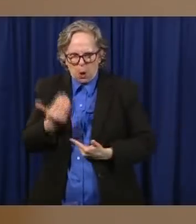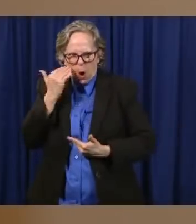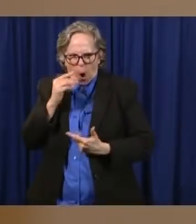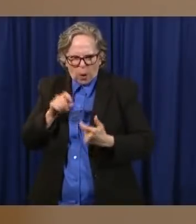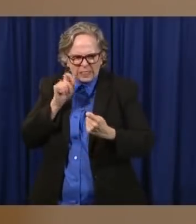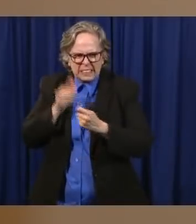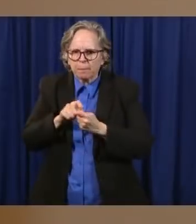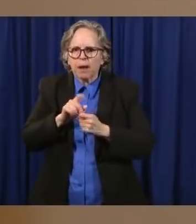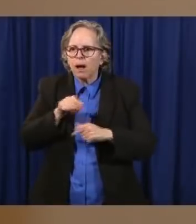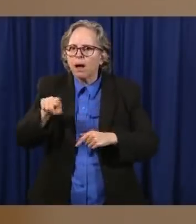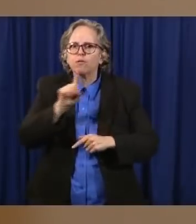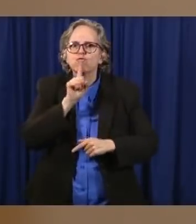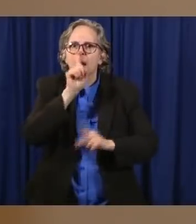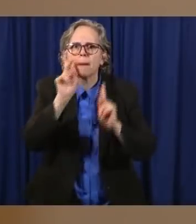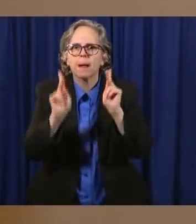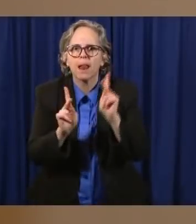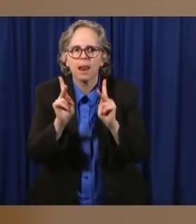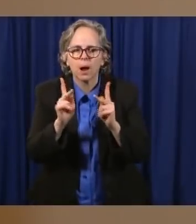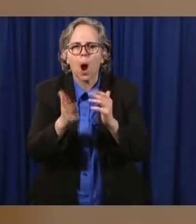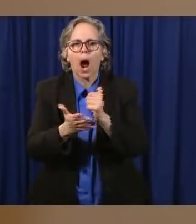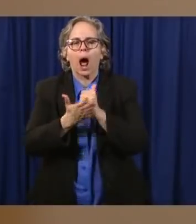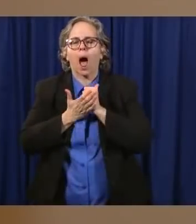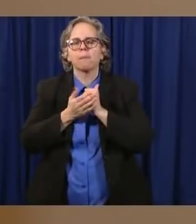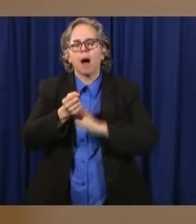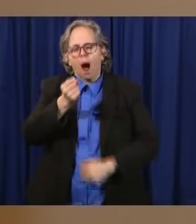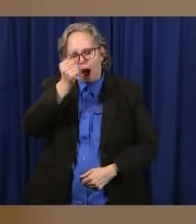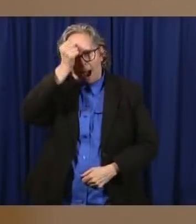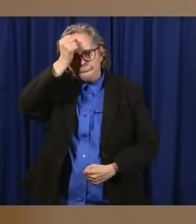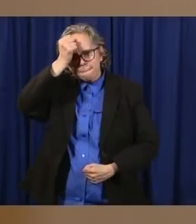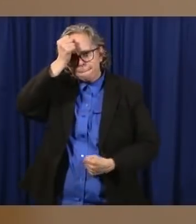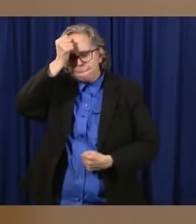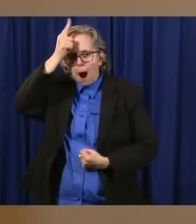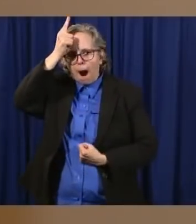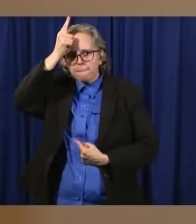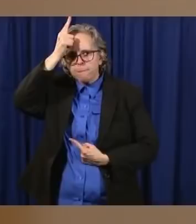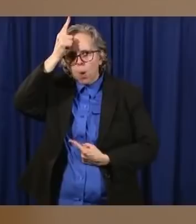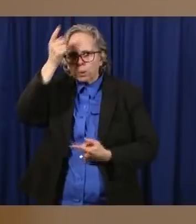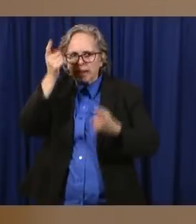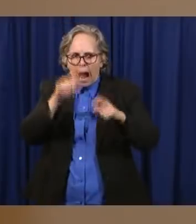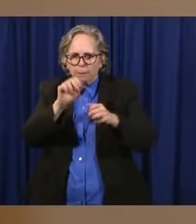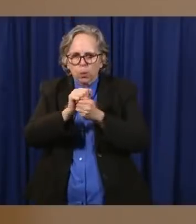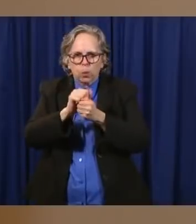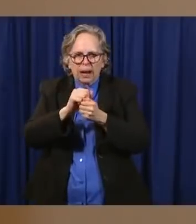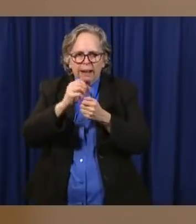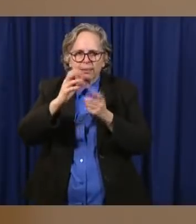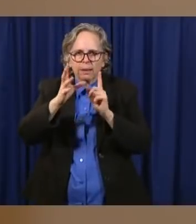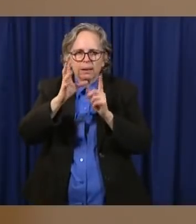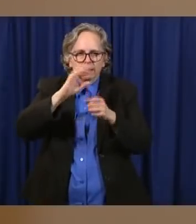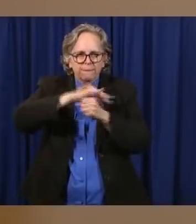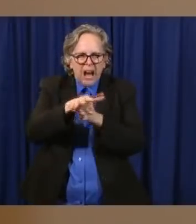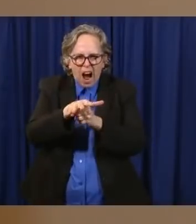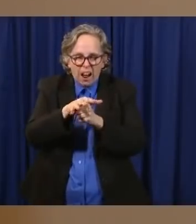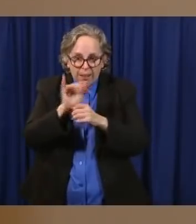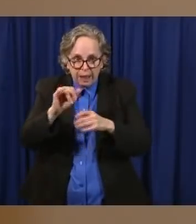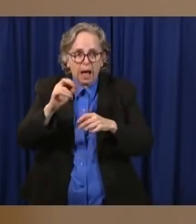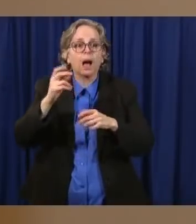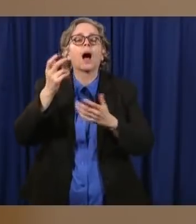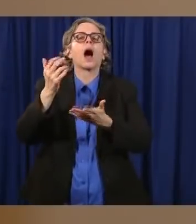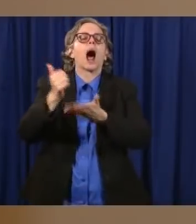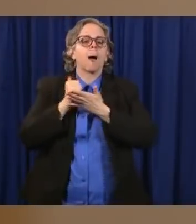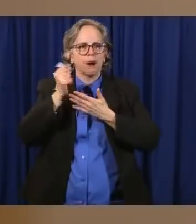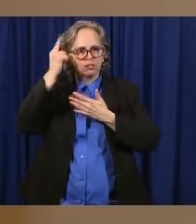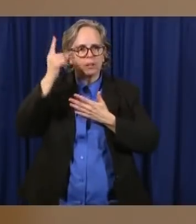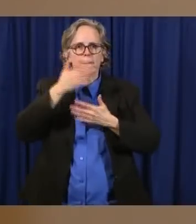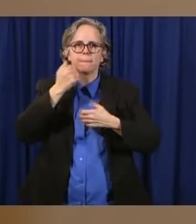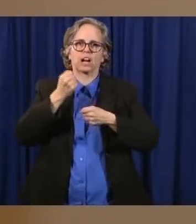able to have a better sense of where we are with this virus in Ohio. And that will help us make better decisions. So it's a